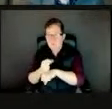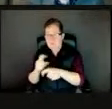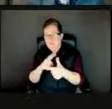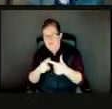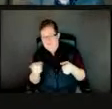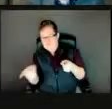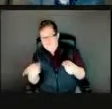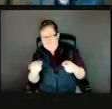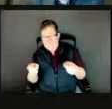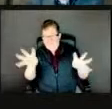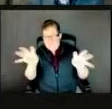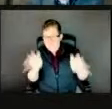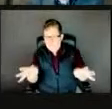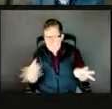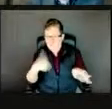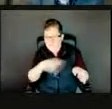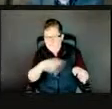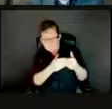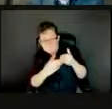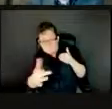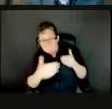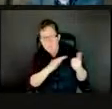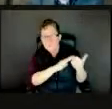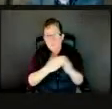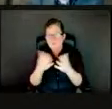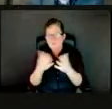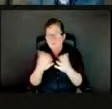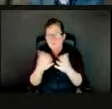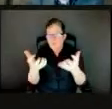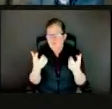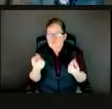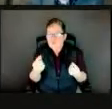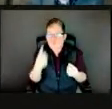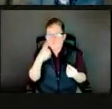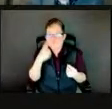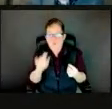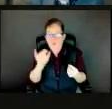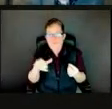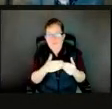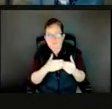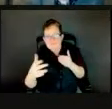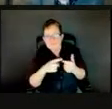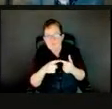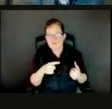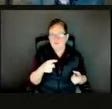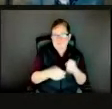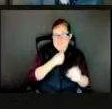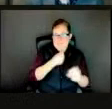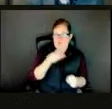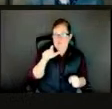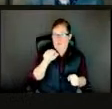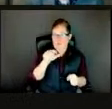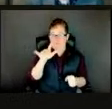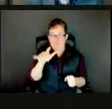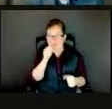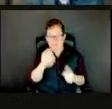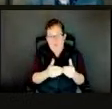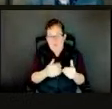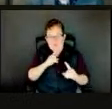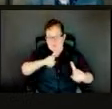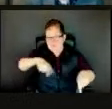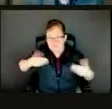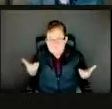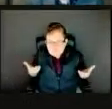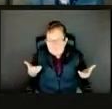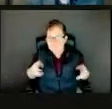do we want to do as a community in terms of filling, you know, the red starting in 2025. And I don't have easy answers there because, you